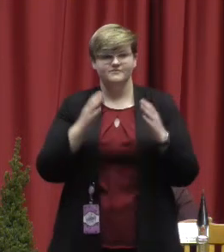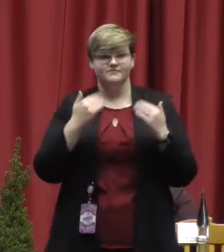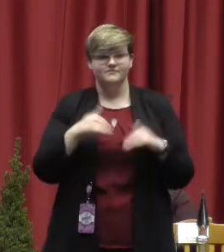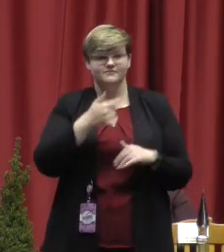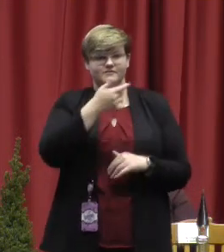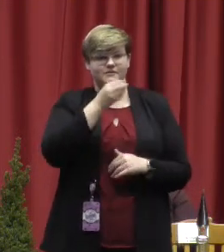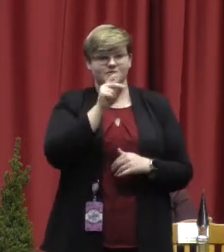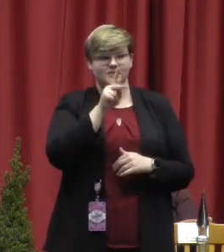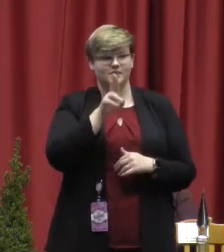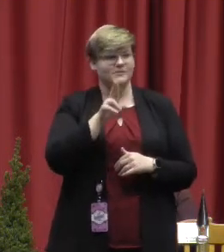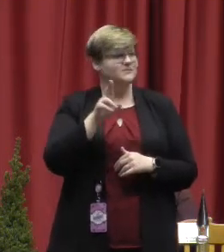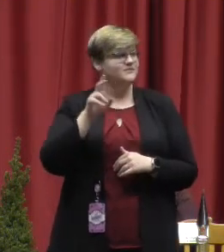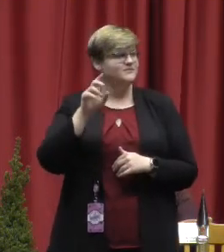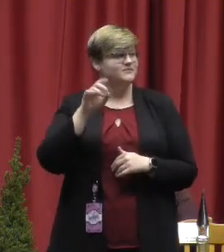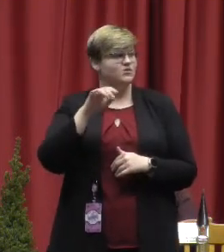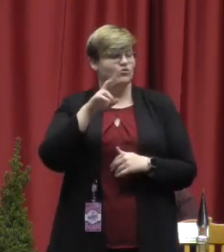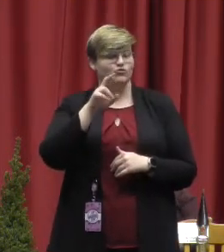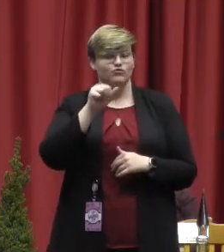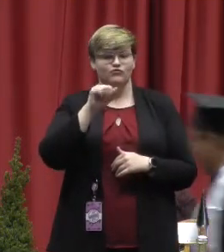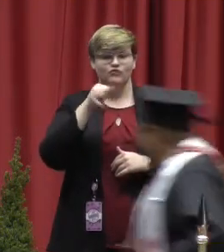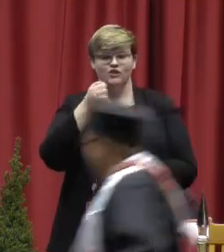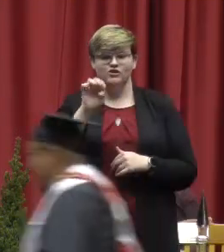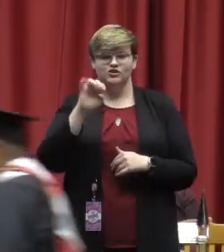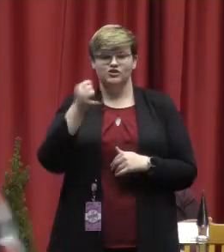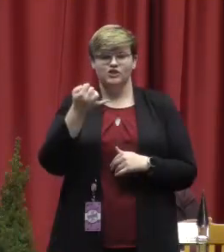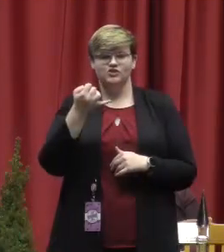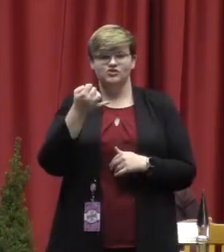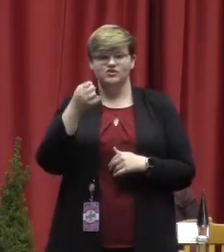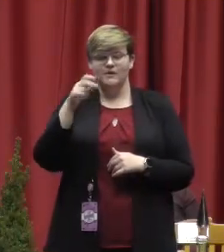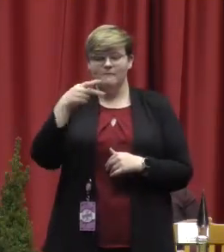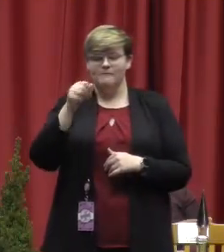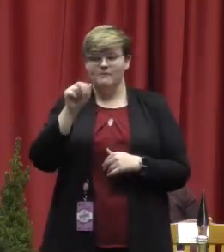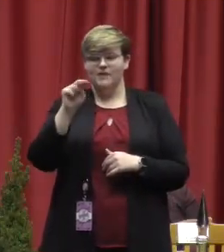Gokul Rajesh Padmanabhan.